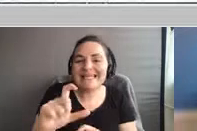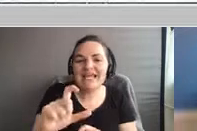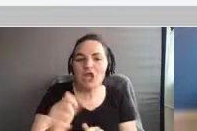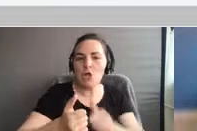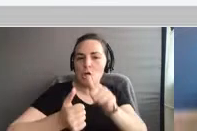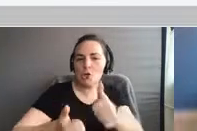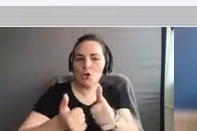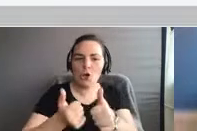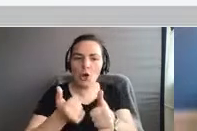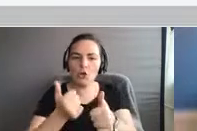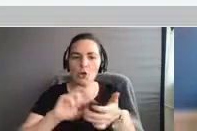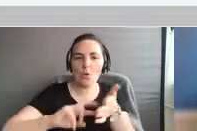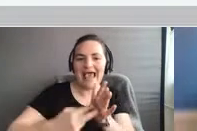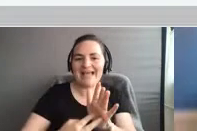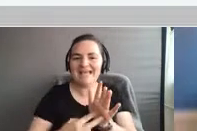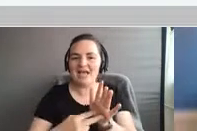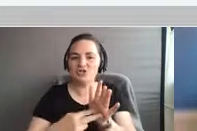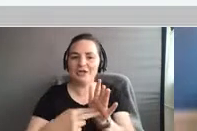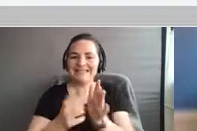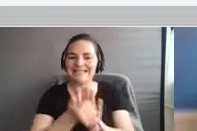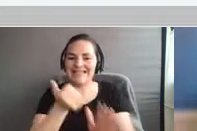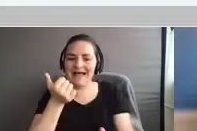organisation skills. Excellent.